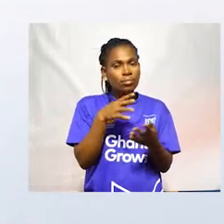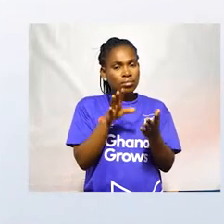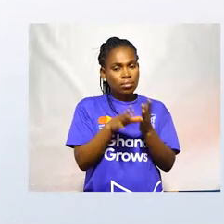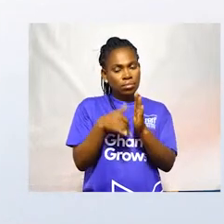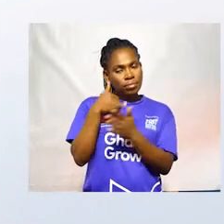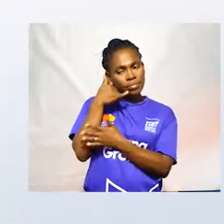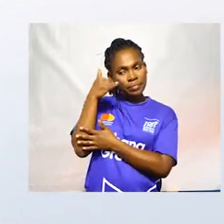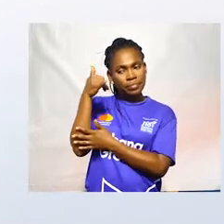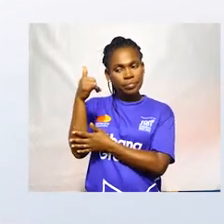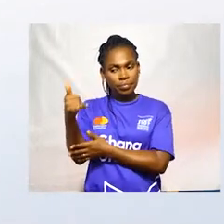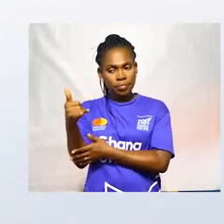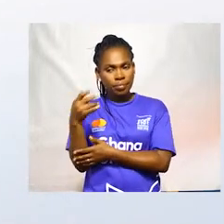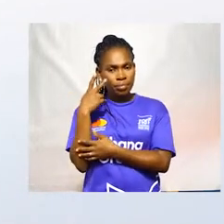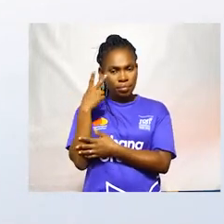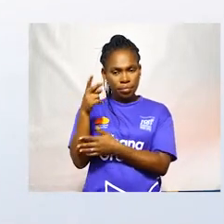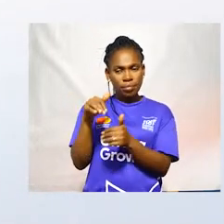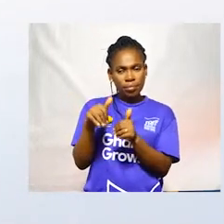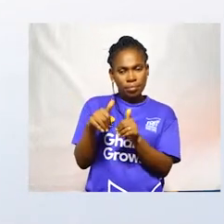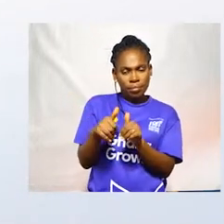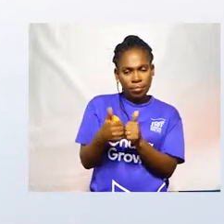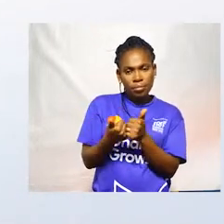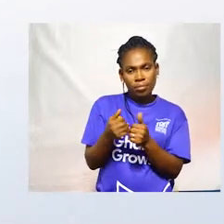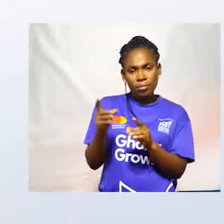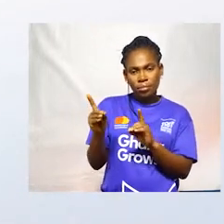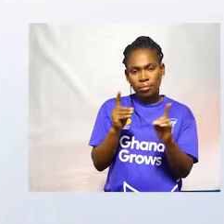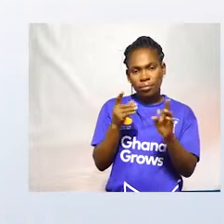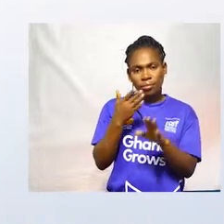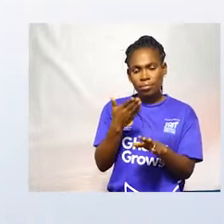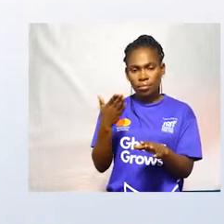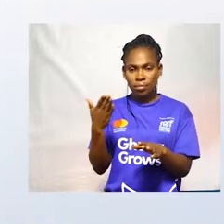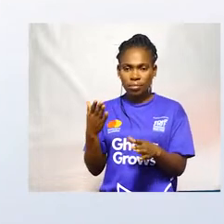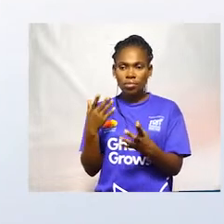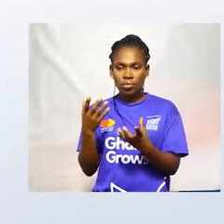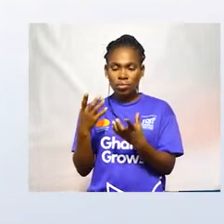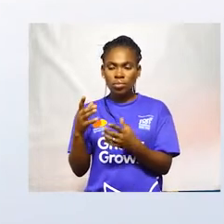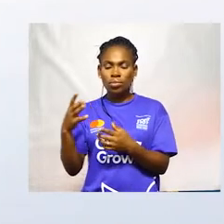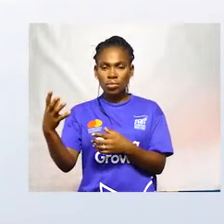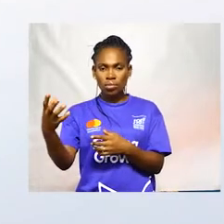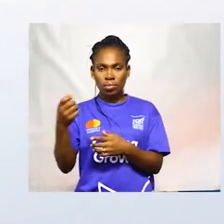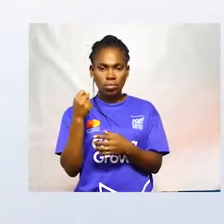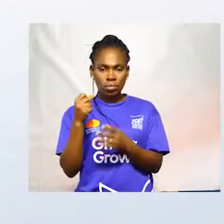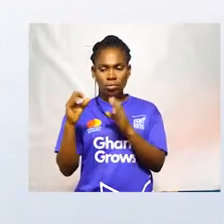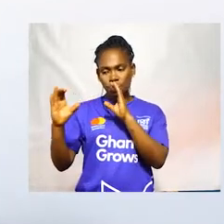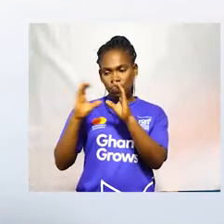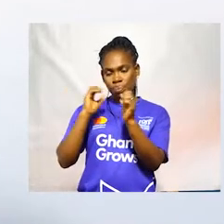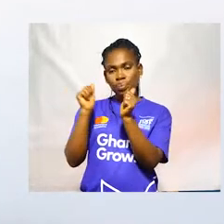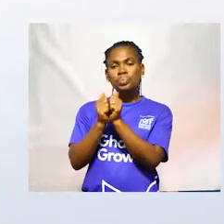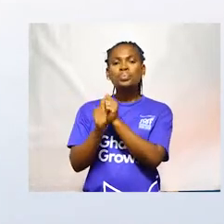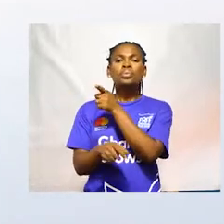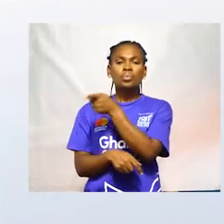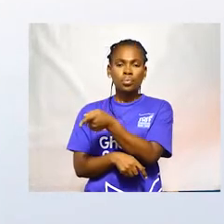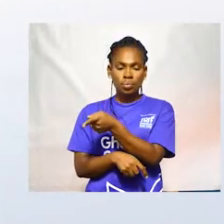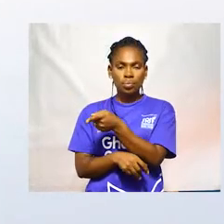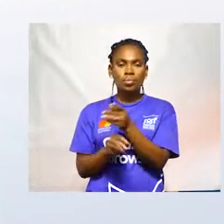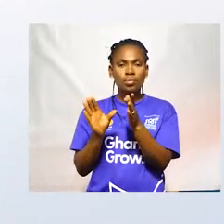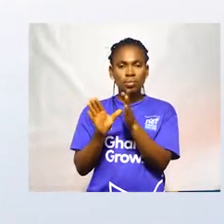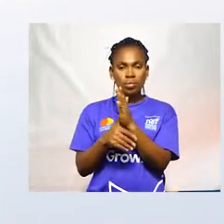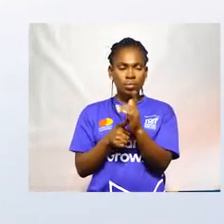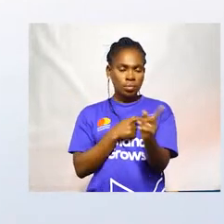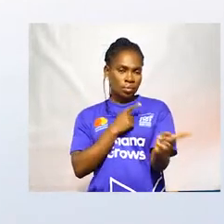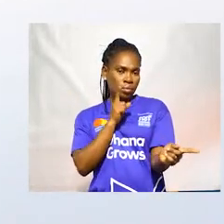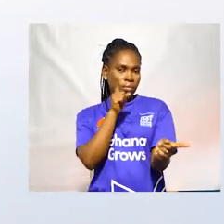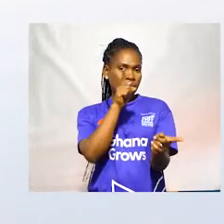says, I've seen how you tweet and I want you to come for us to have a conversation. So I went to meet